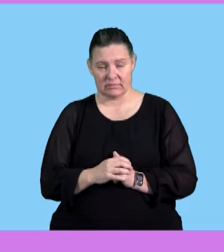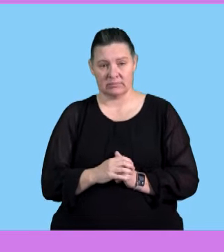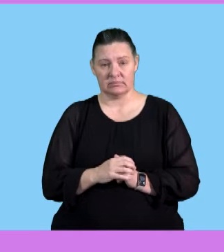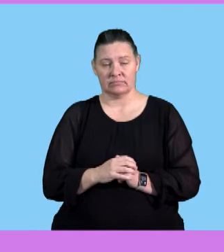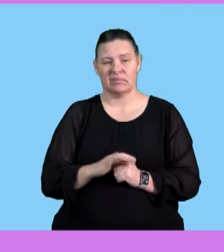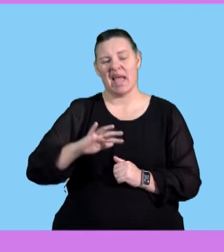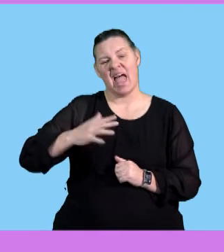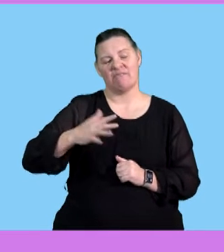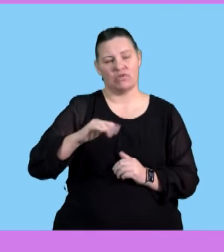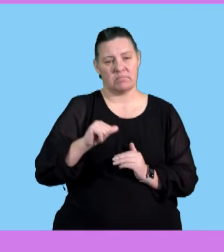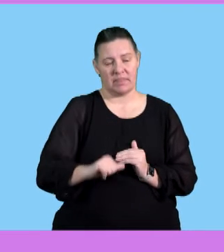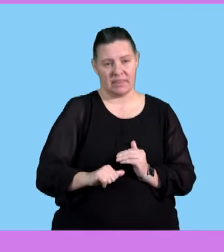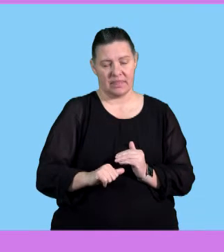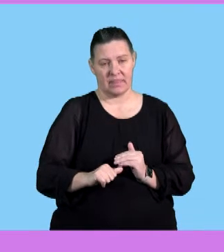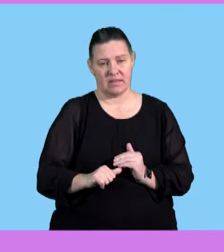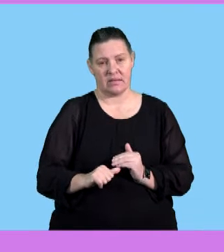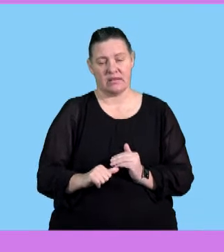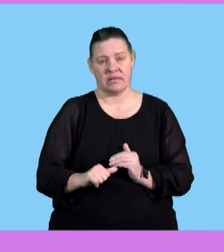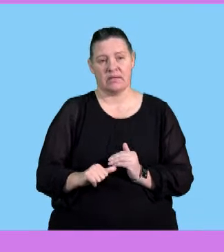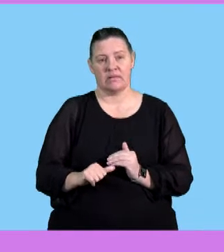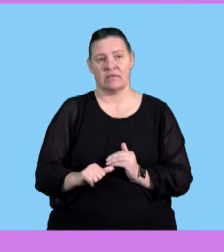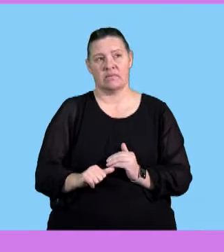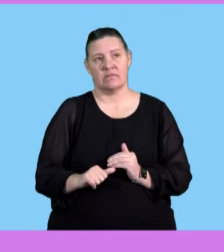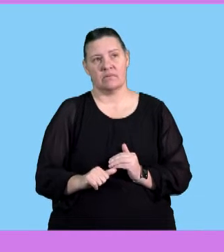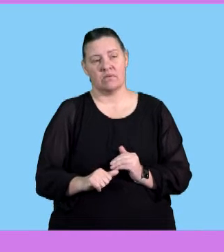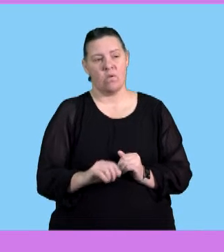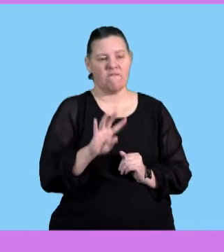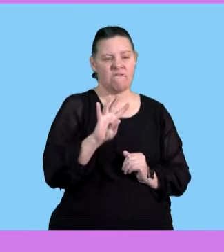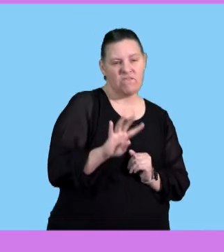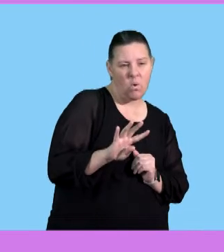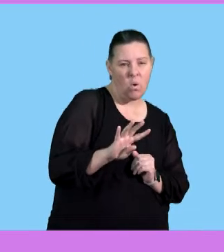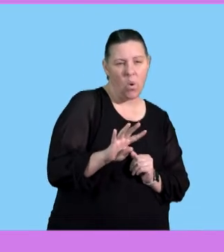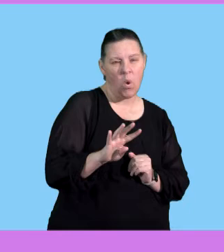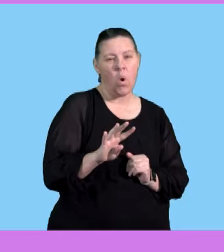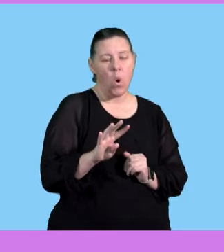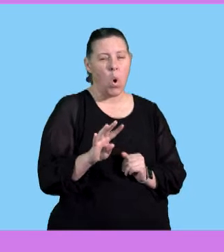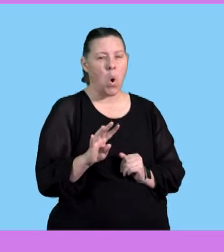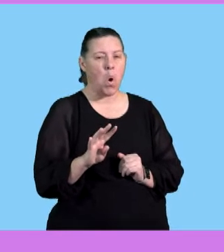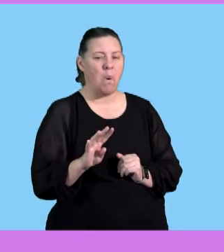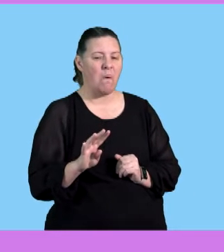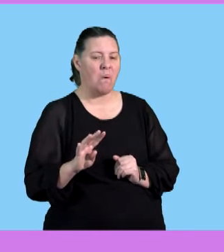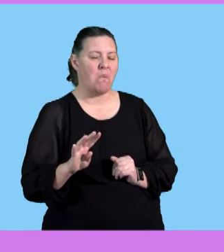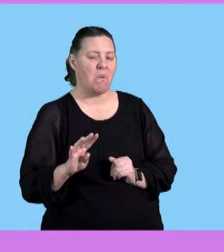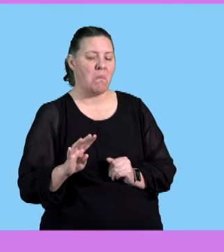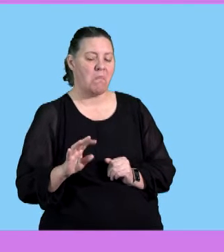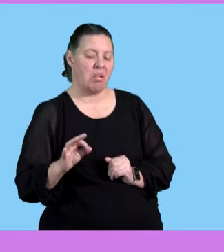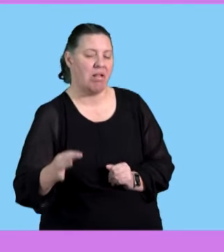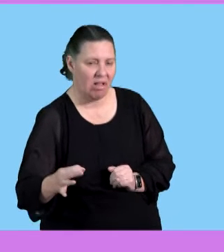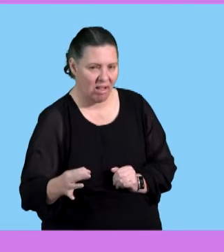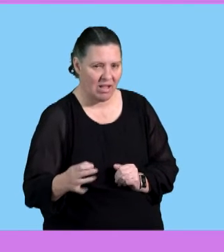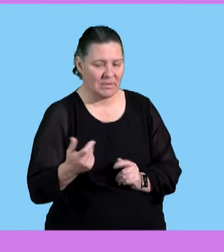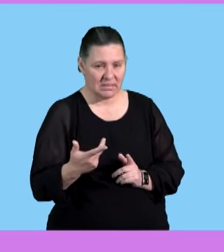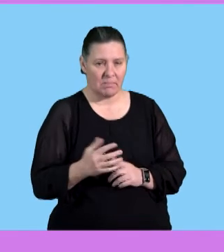4,33. Remember, an average month is either 4 or a bit more, longer than